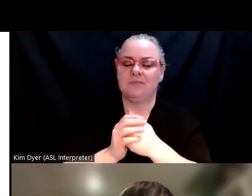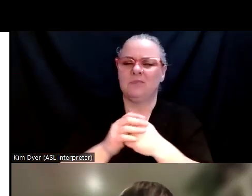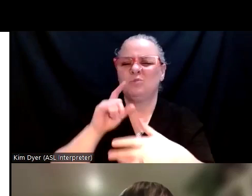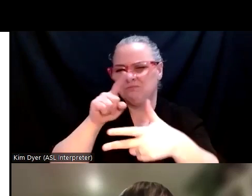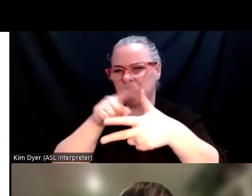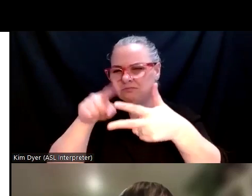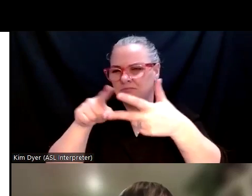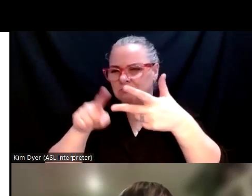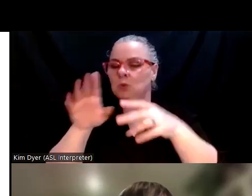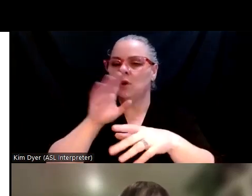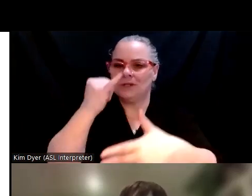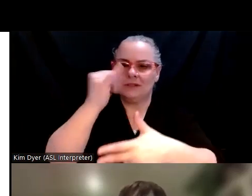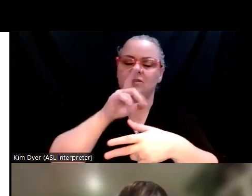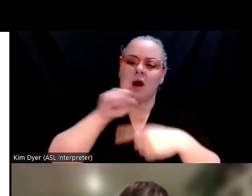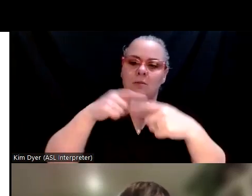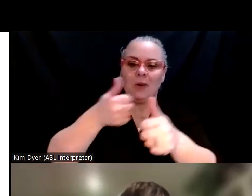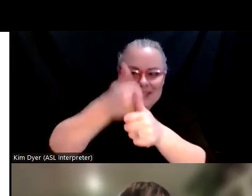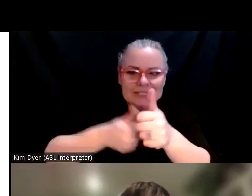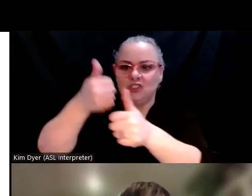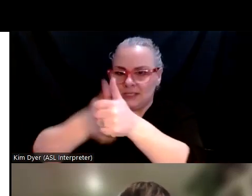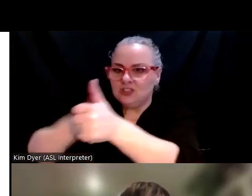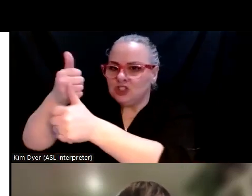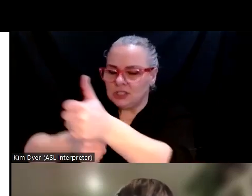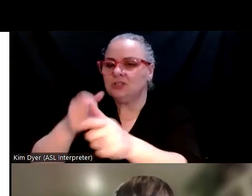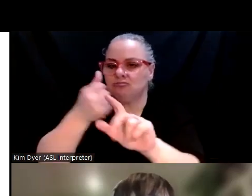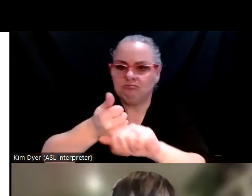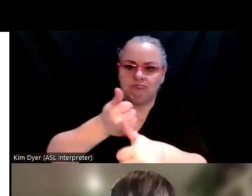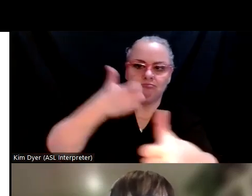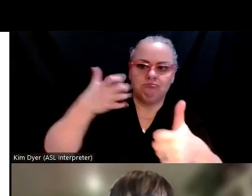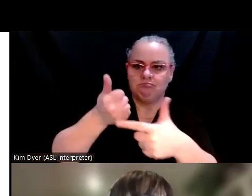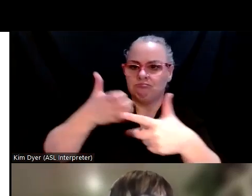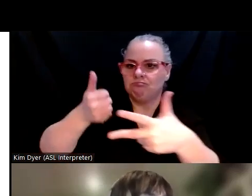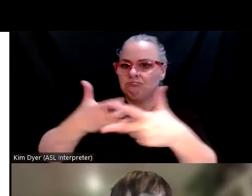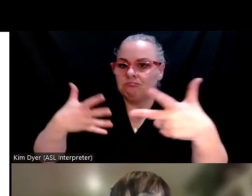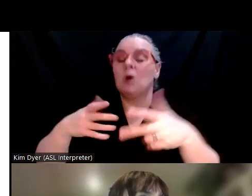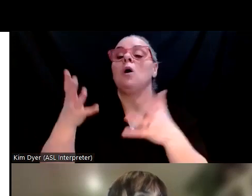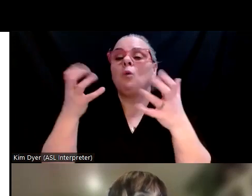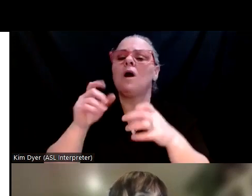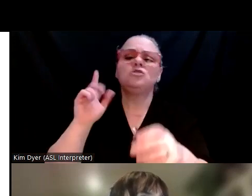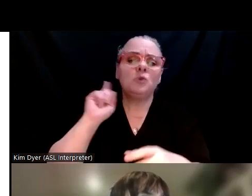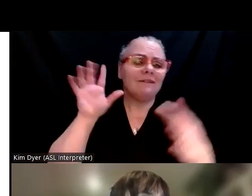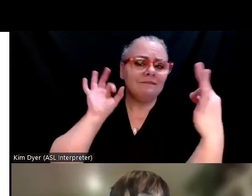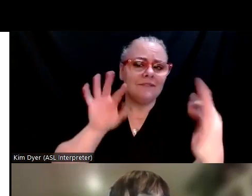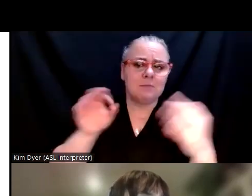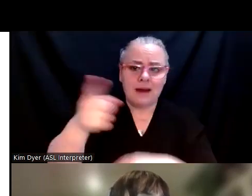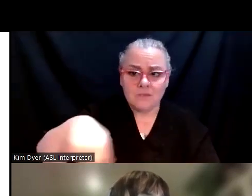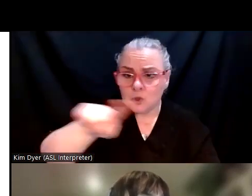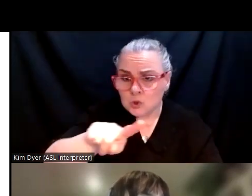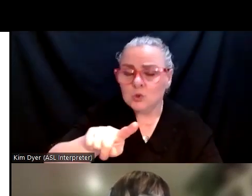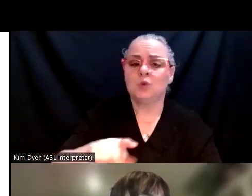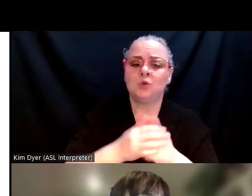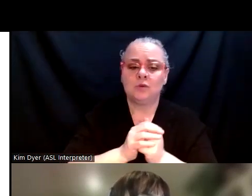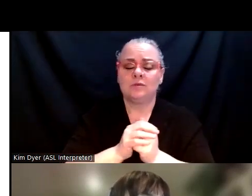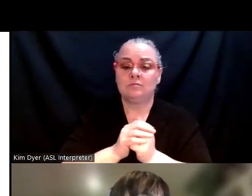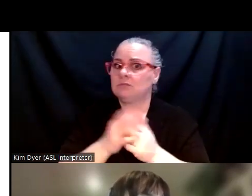the program design of each of these, and we want to hear a little bit of input from you, or as much input as we have time for, a lot of